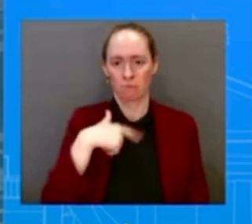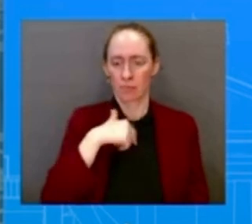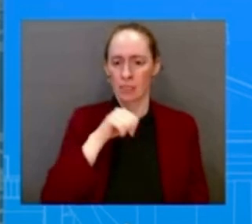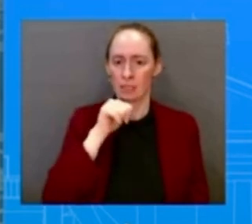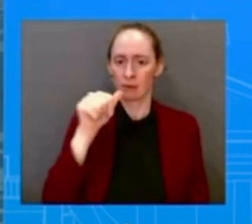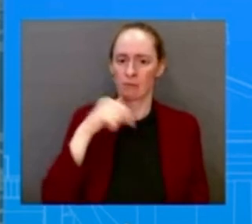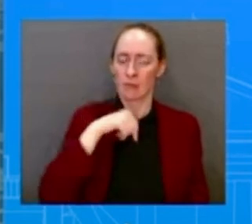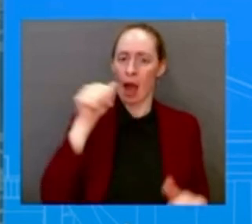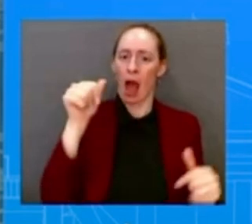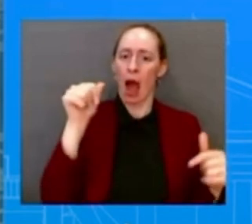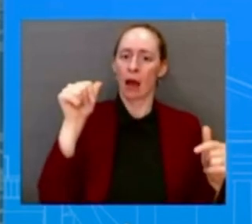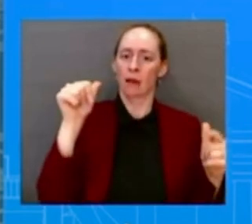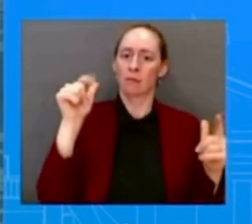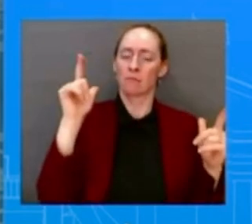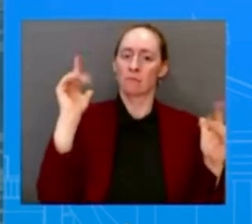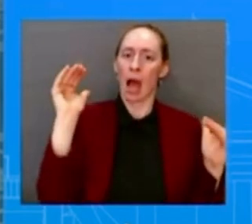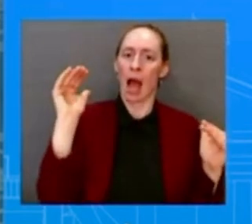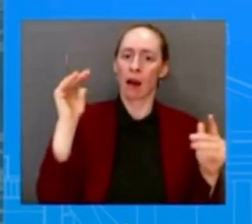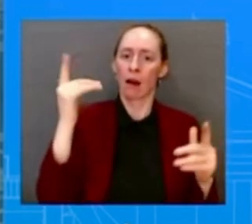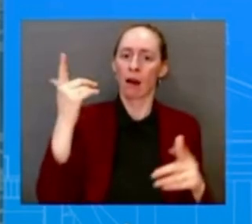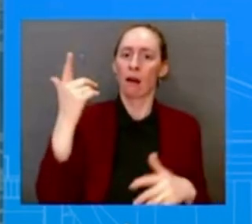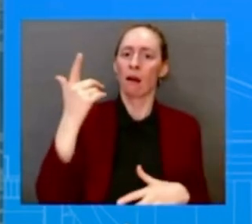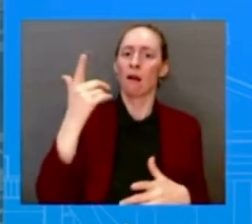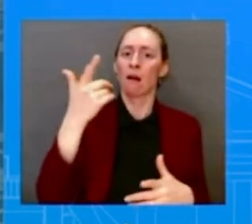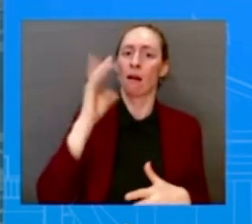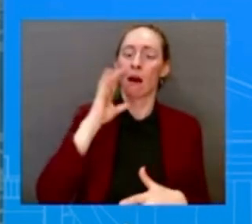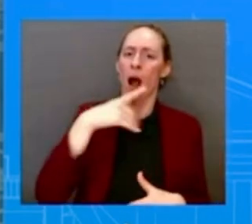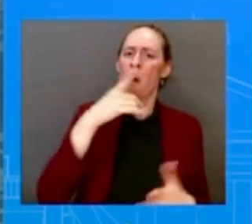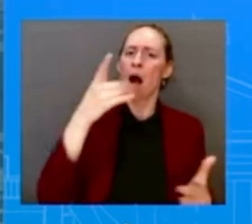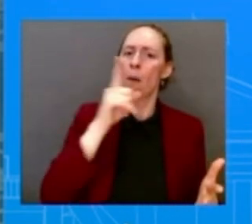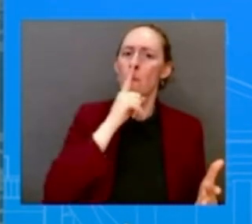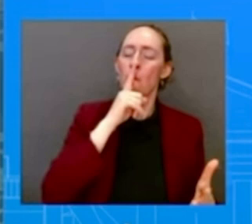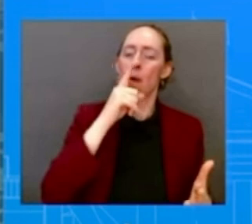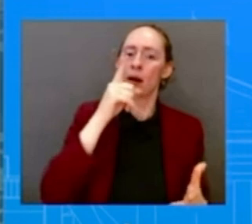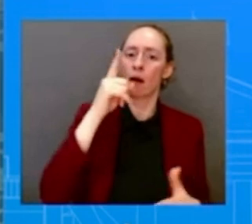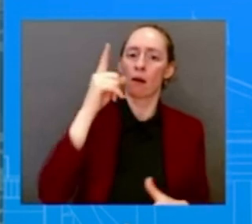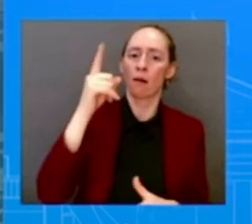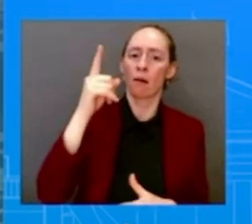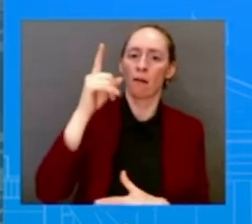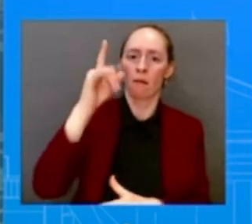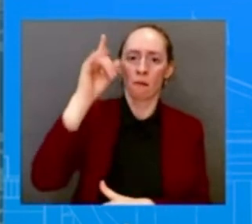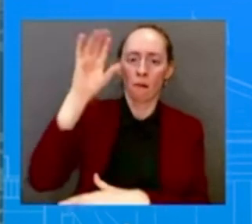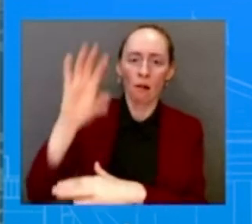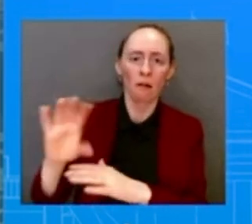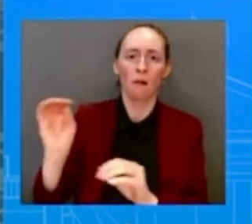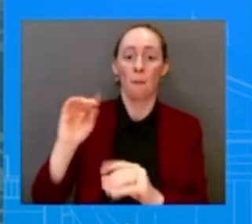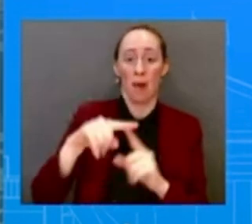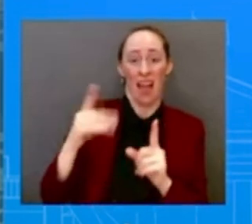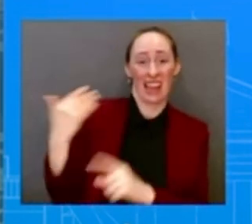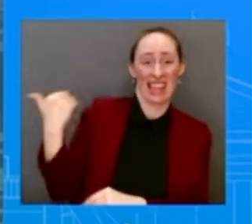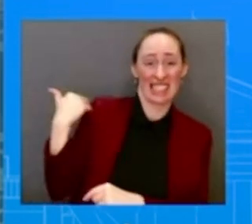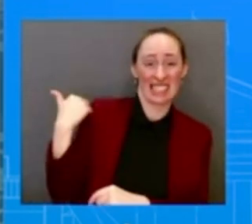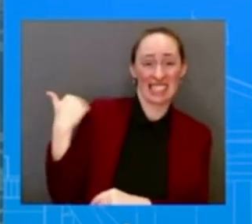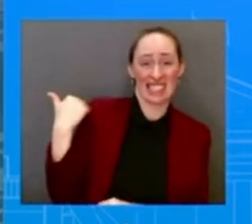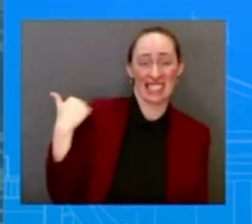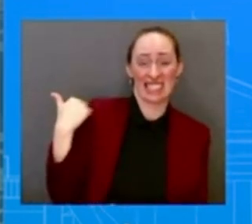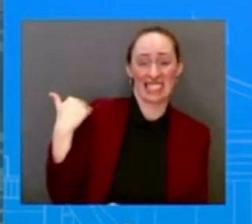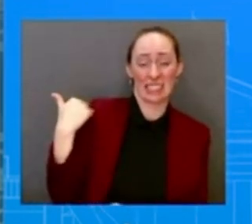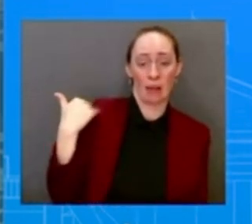two, we knew for a fact that the PRC balloon that we shot down last week was in fact a surveillance